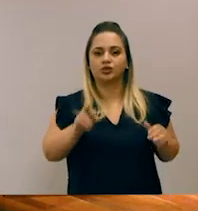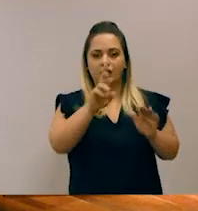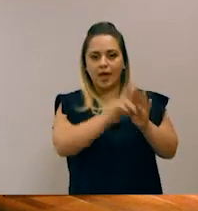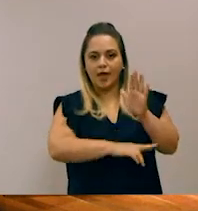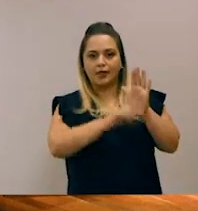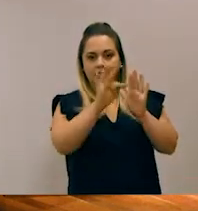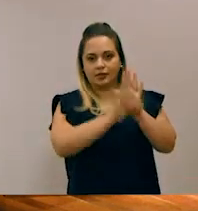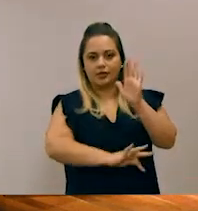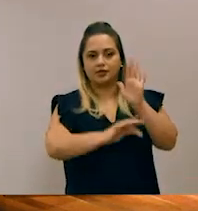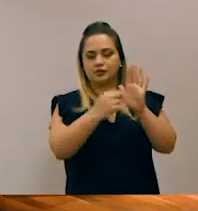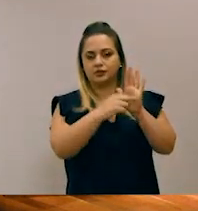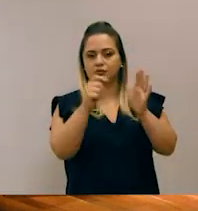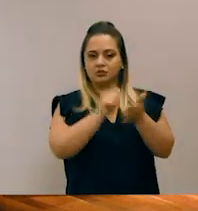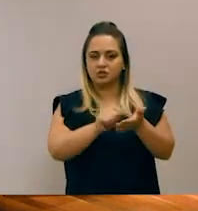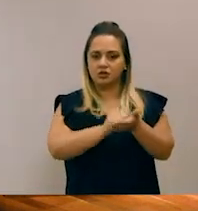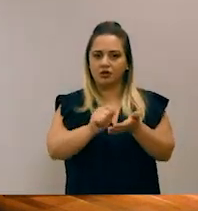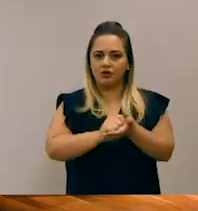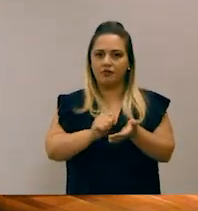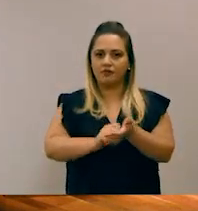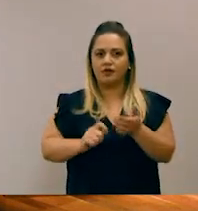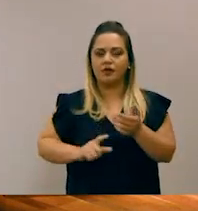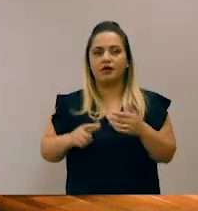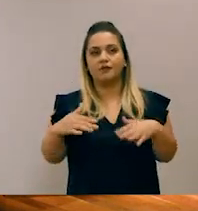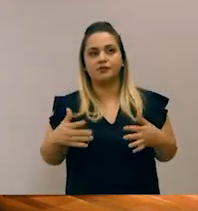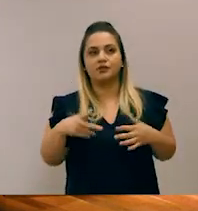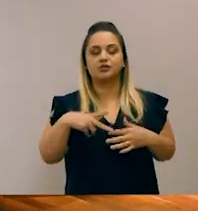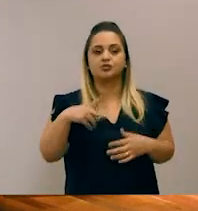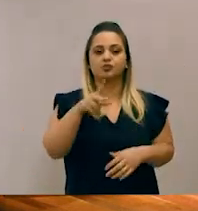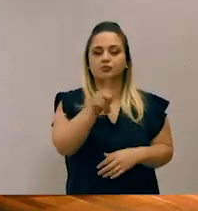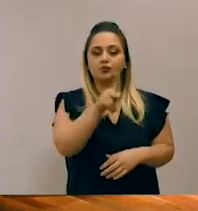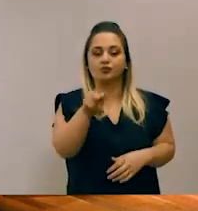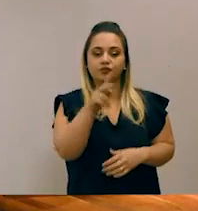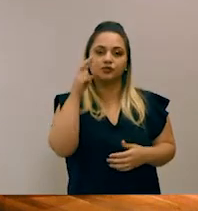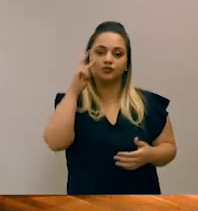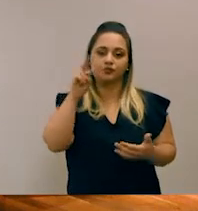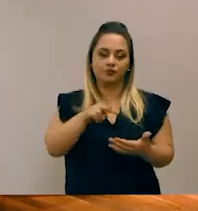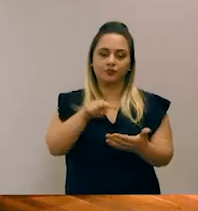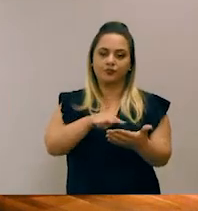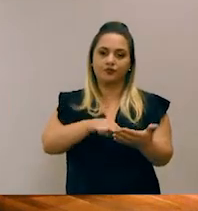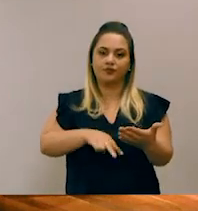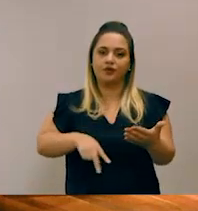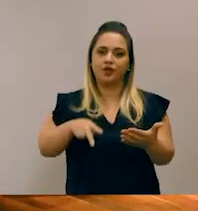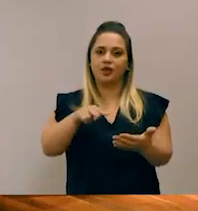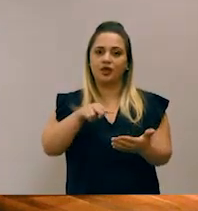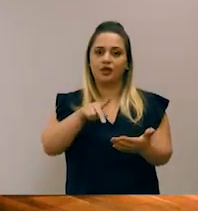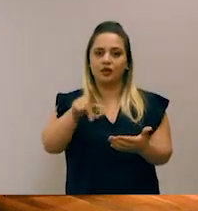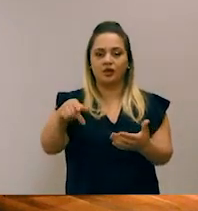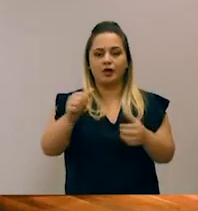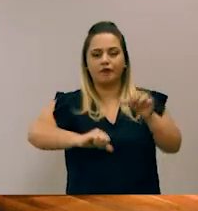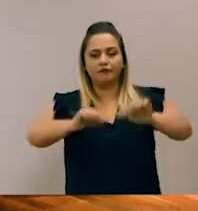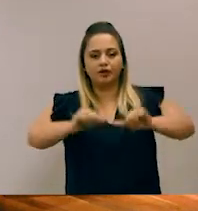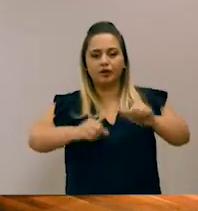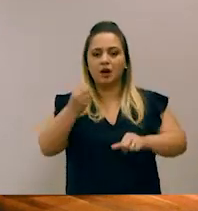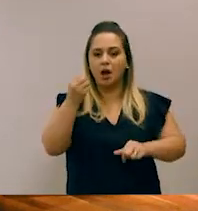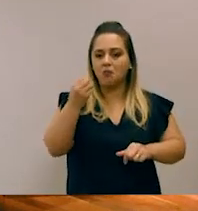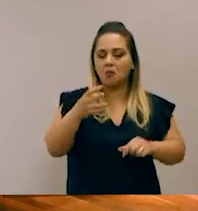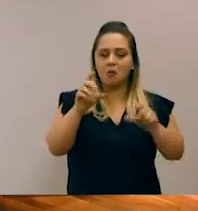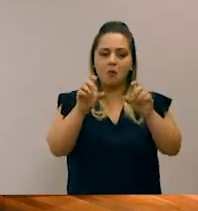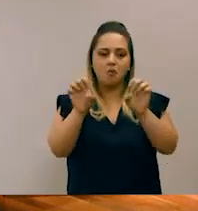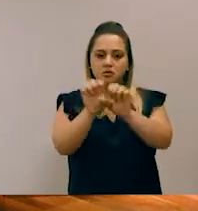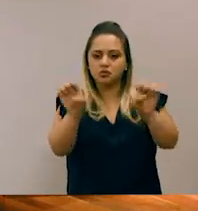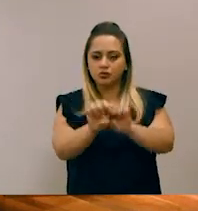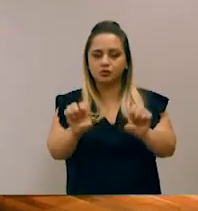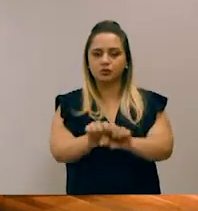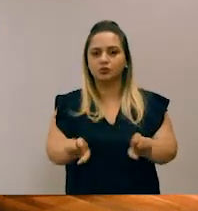of school students. And instead of the teacher reading that essay, checking the